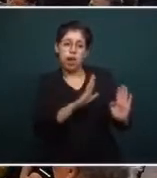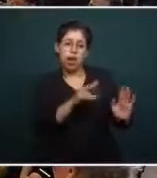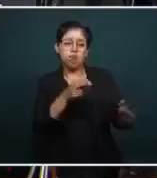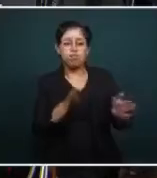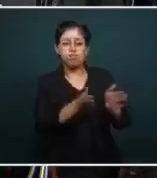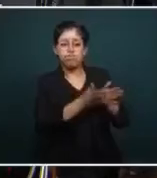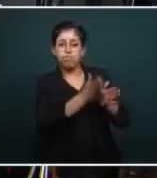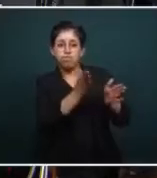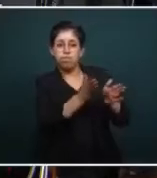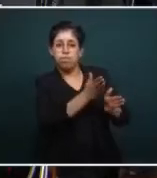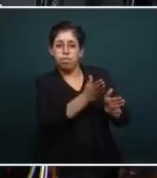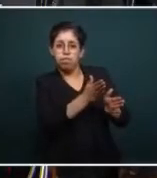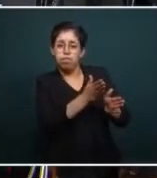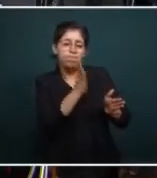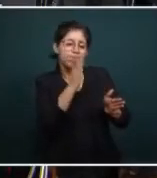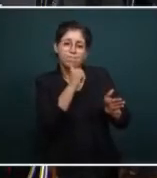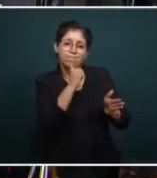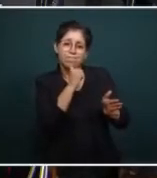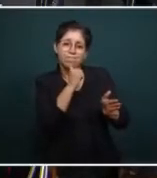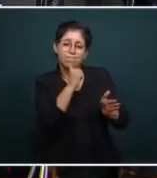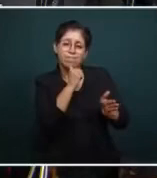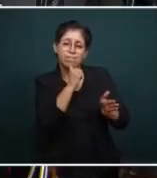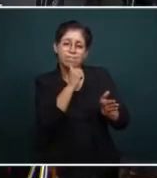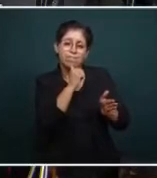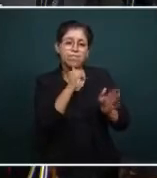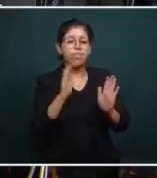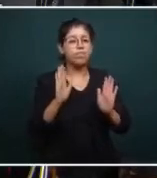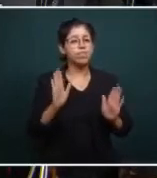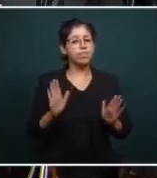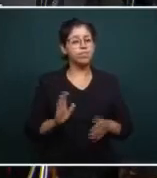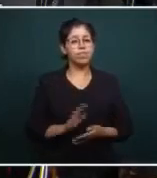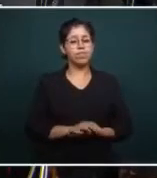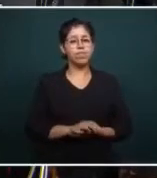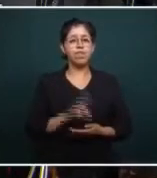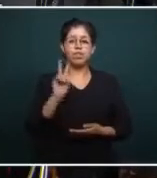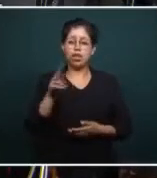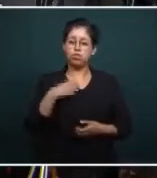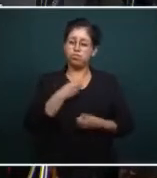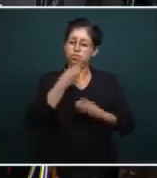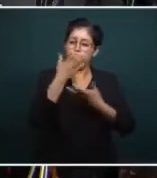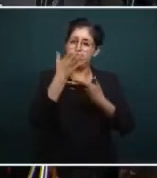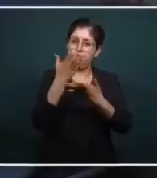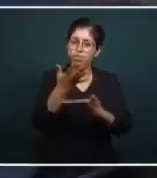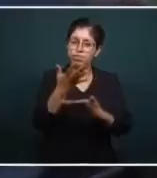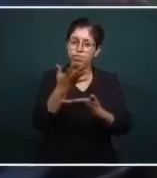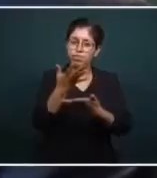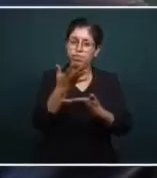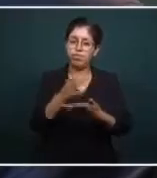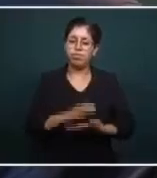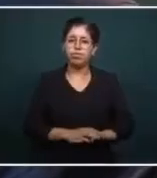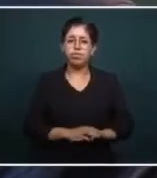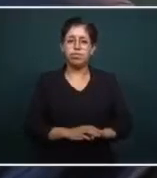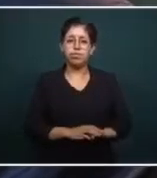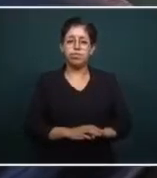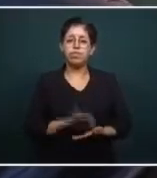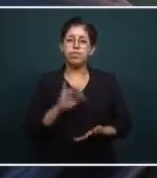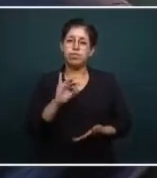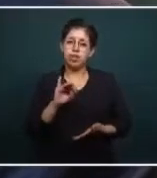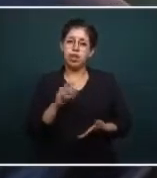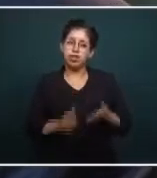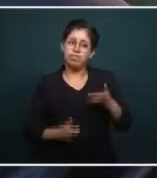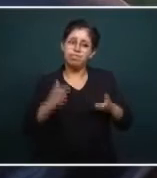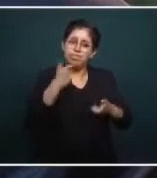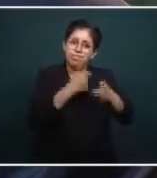cannot leave that work porque left ya, unfinished, como lo estoy expresando, because as I am ha implicado expressing, has already